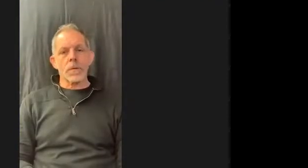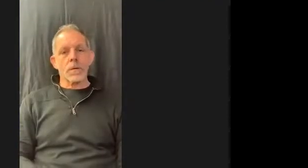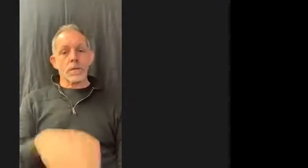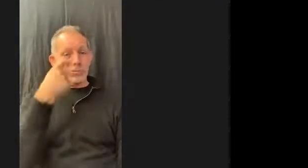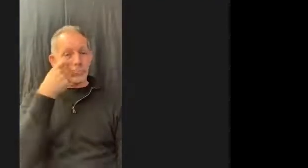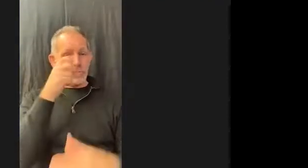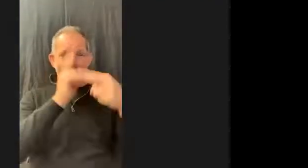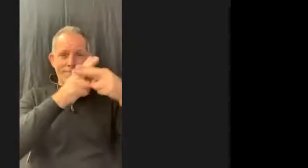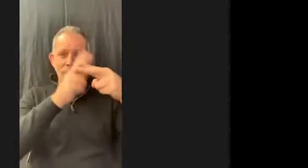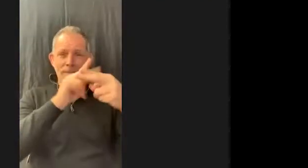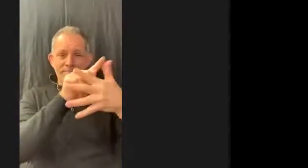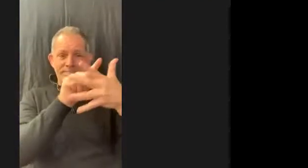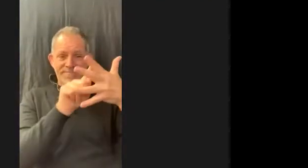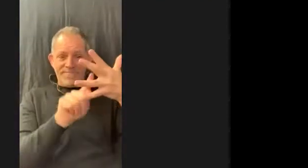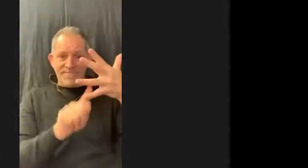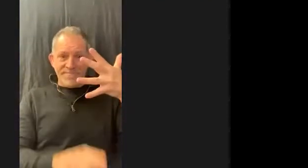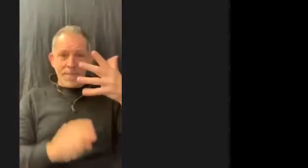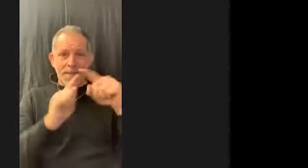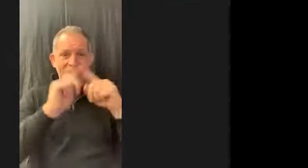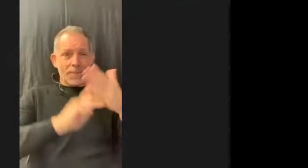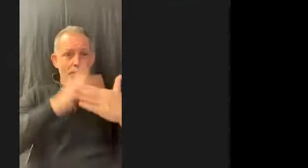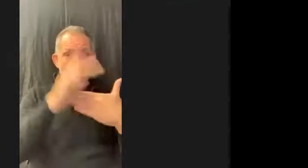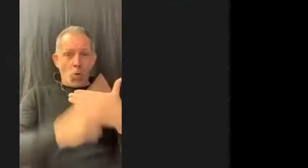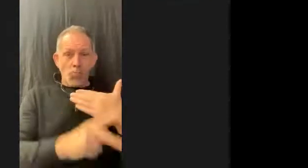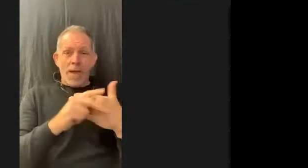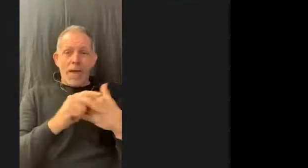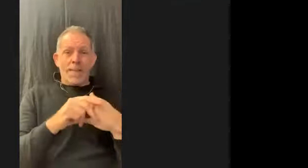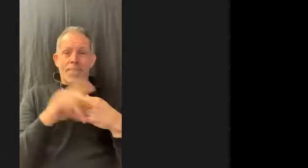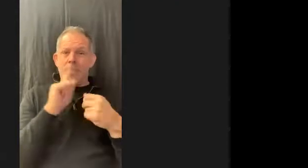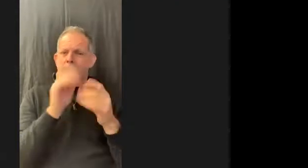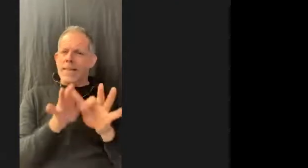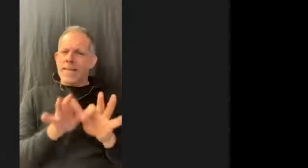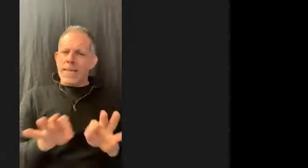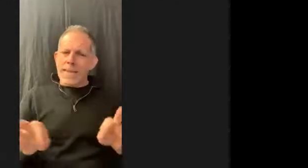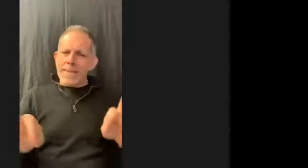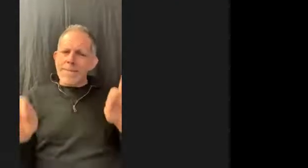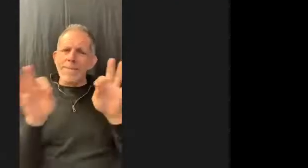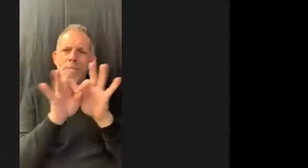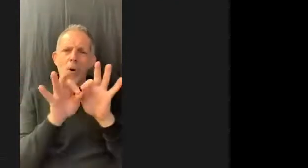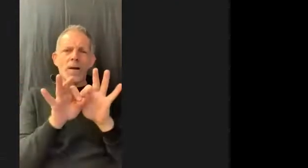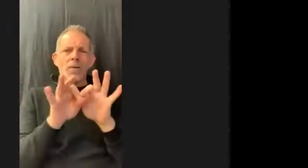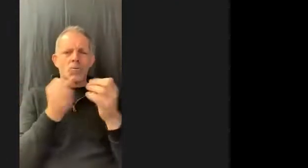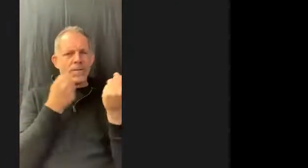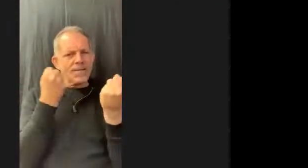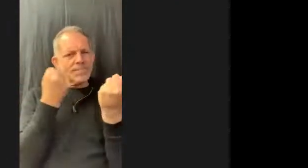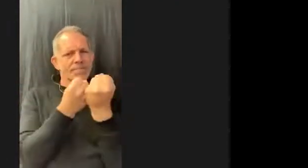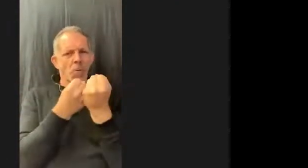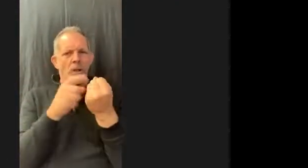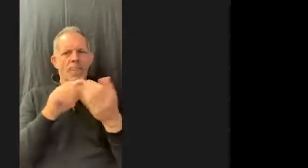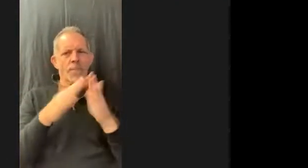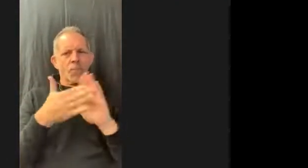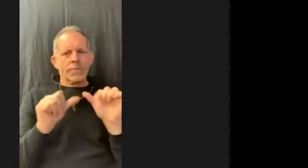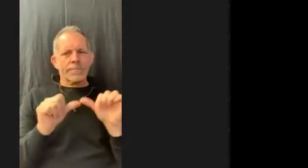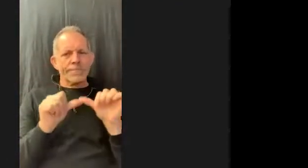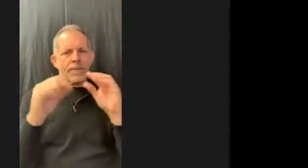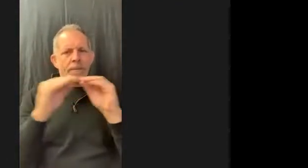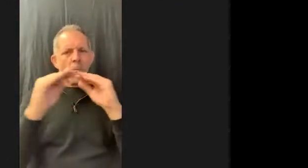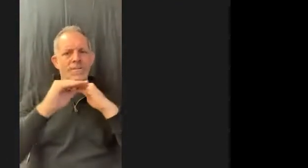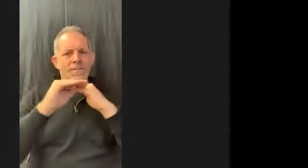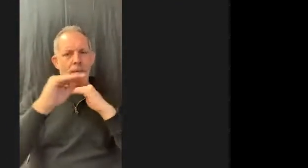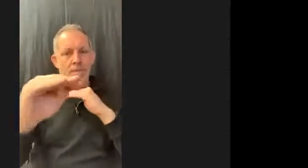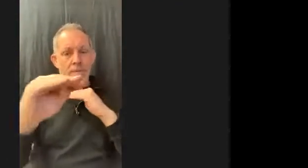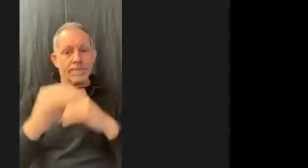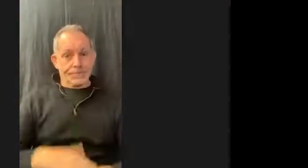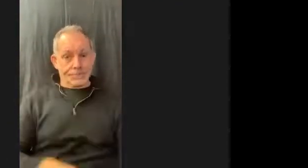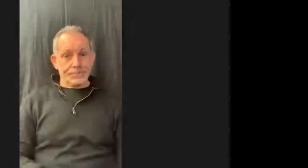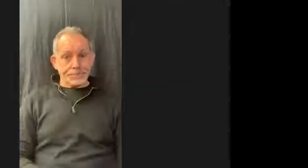listed. Just a phenomenal response, and thank goodness for that help. Good morning, everyone. Just take